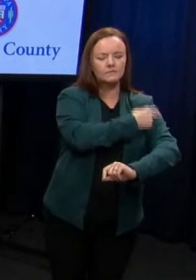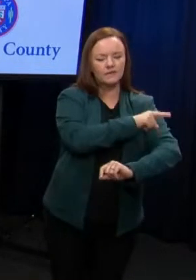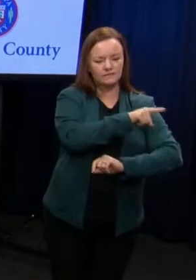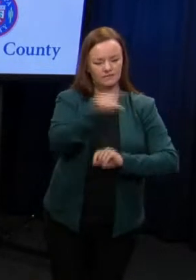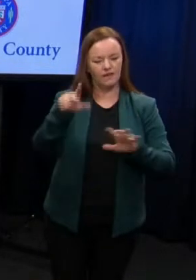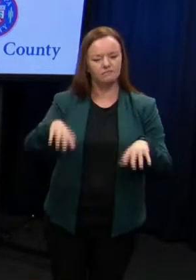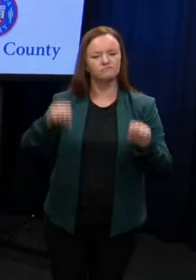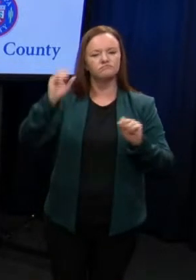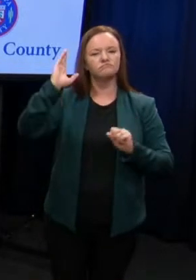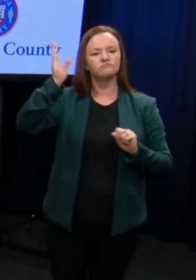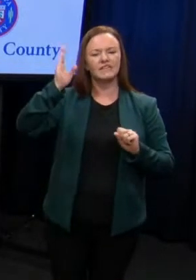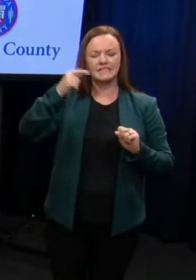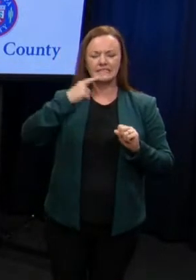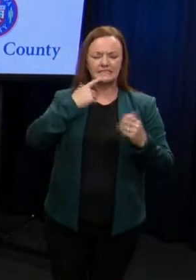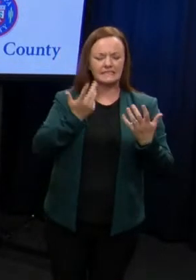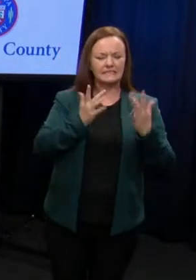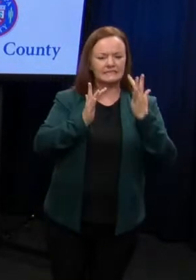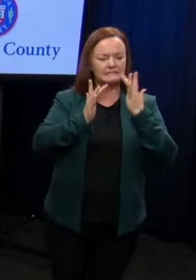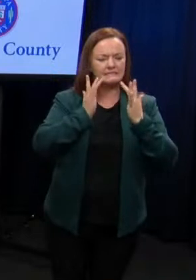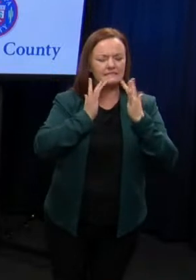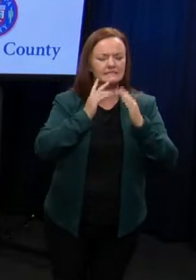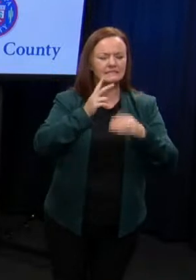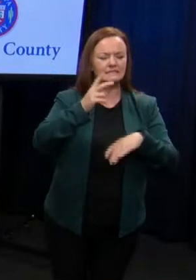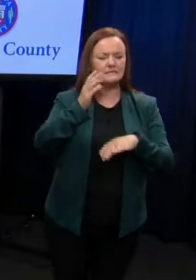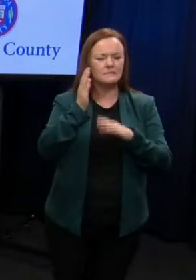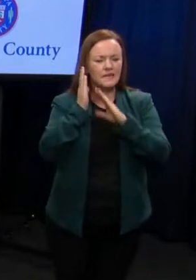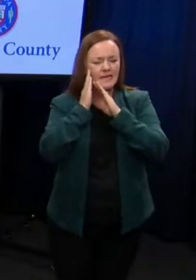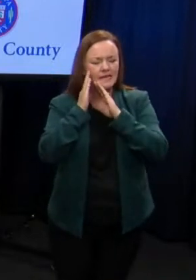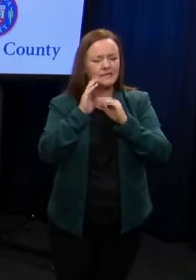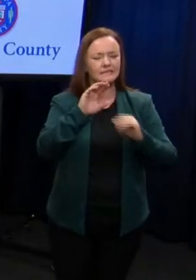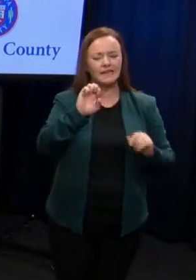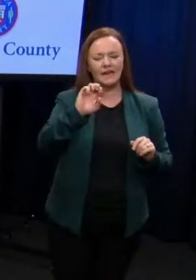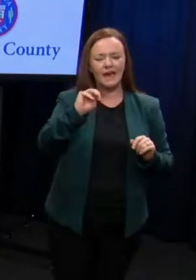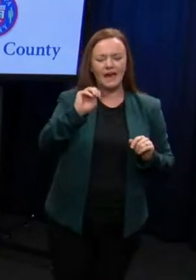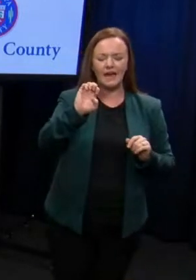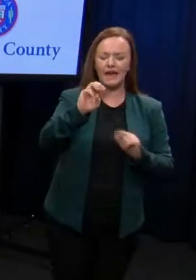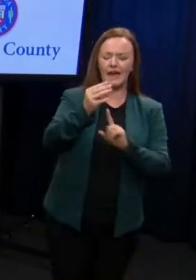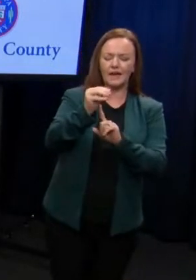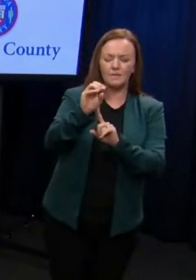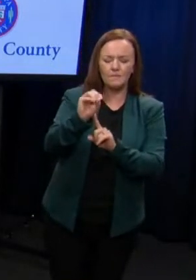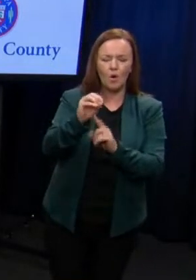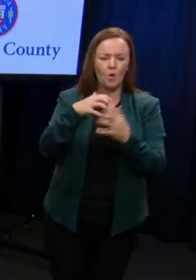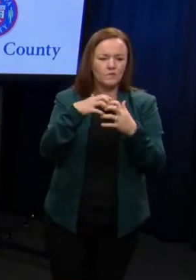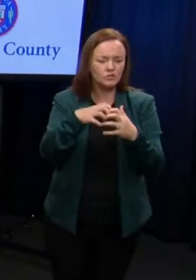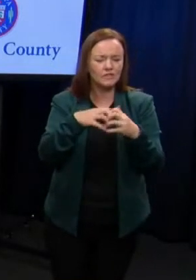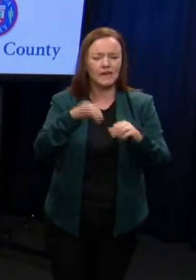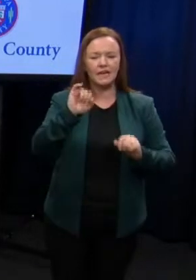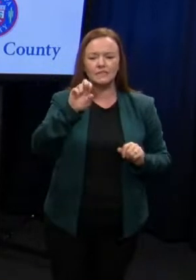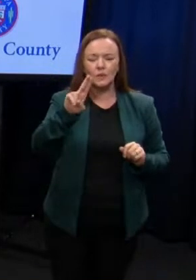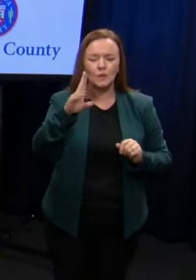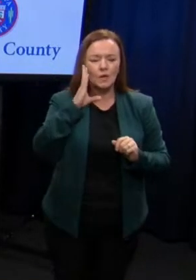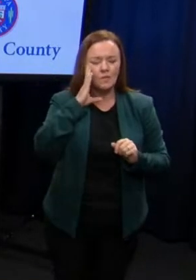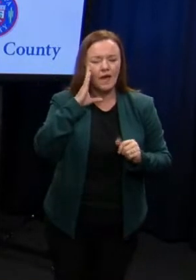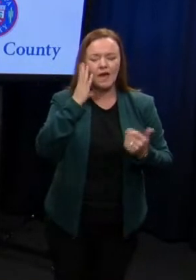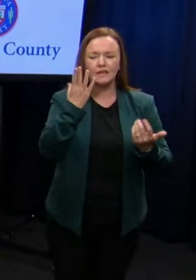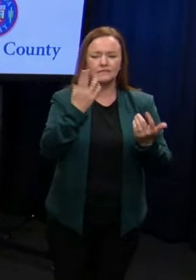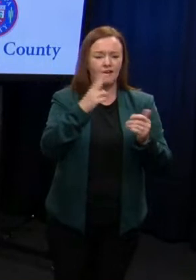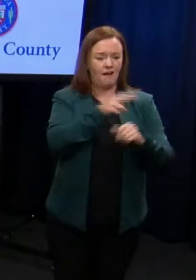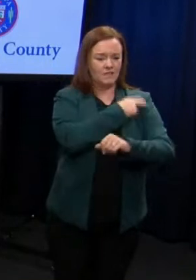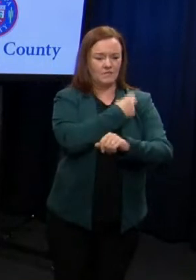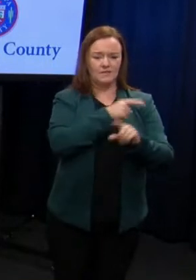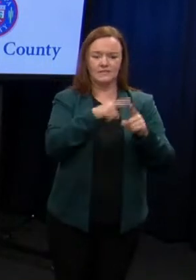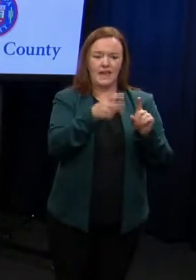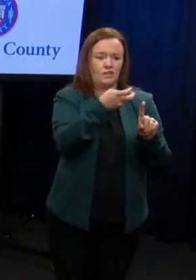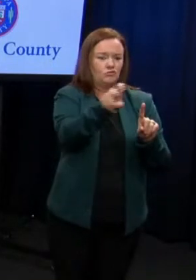conferences that they're running out of space, out of ECMO machines, ICU beds. Hospitals can't find anywhere to transfer